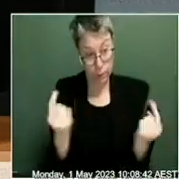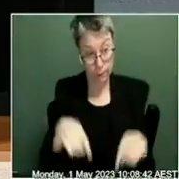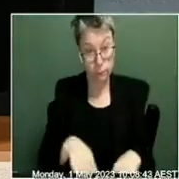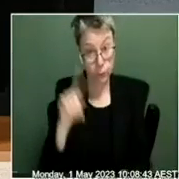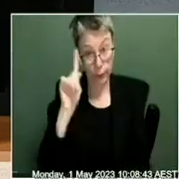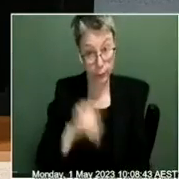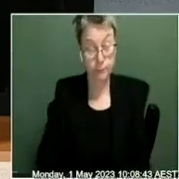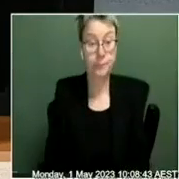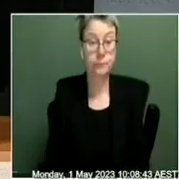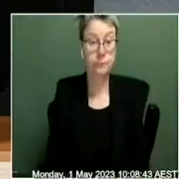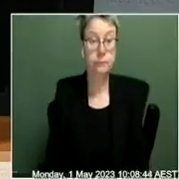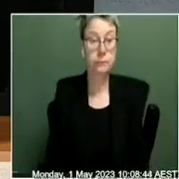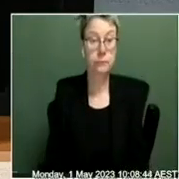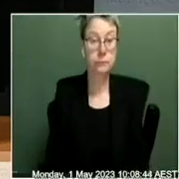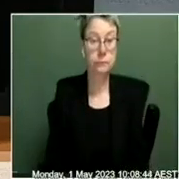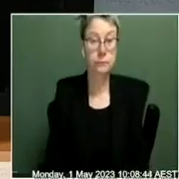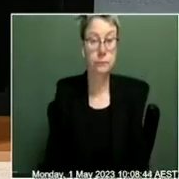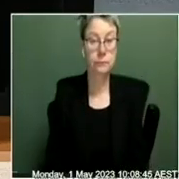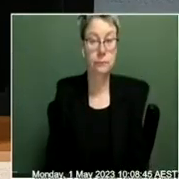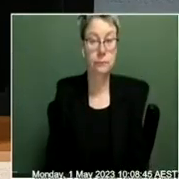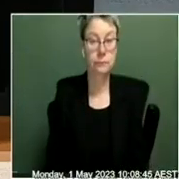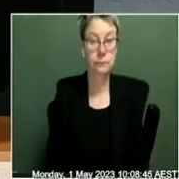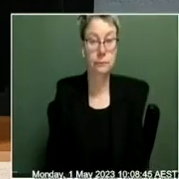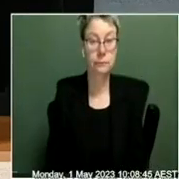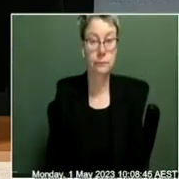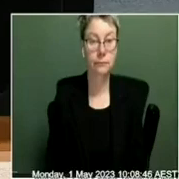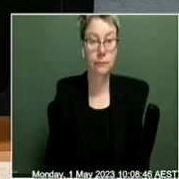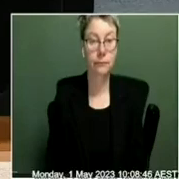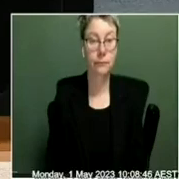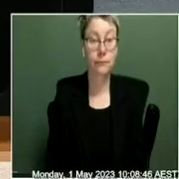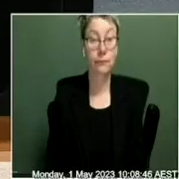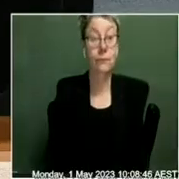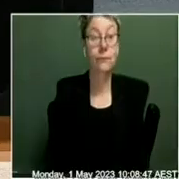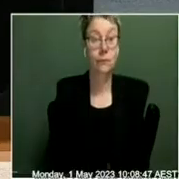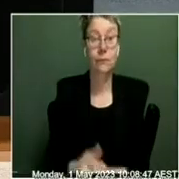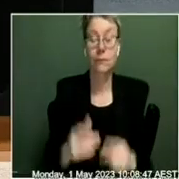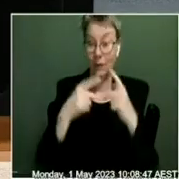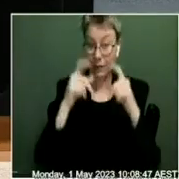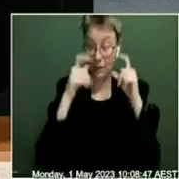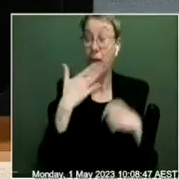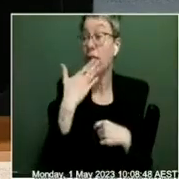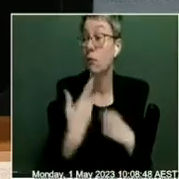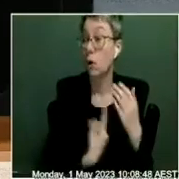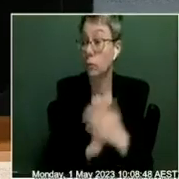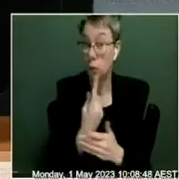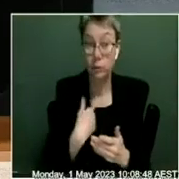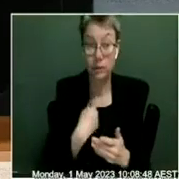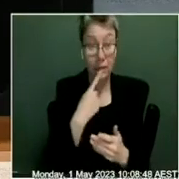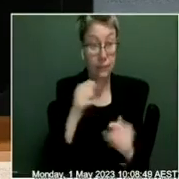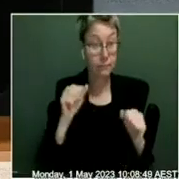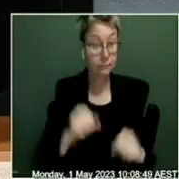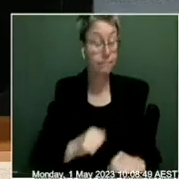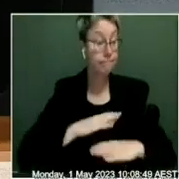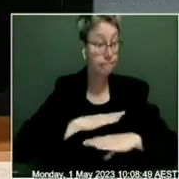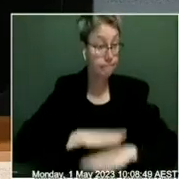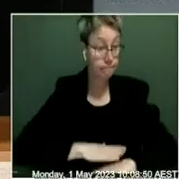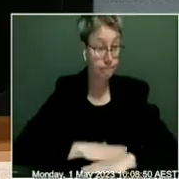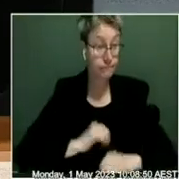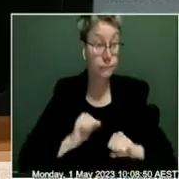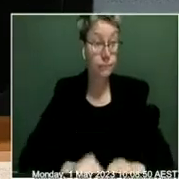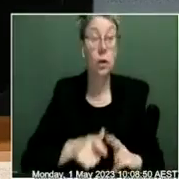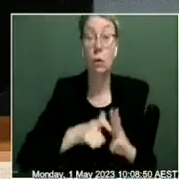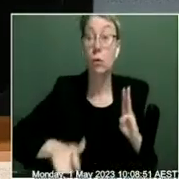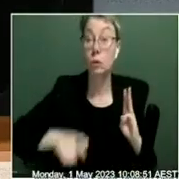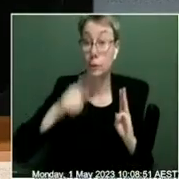meeting on the lands of the Wurundjeri people today, the Kulin Nation, and pay my respects to elders past and present and to all